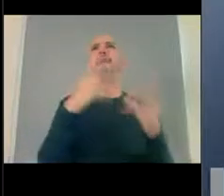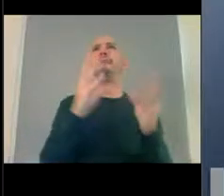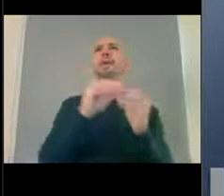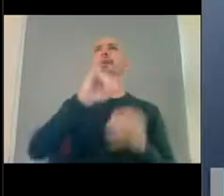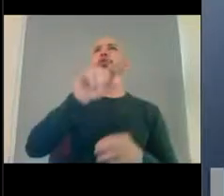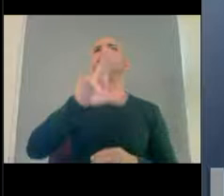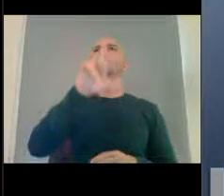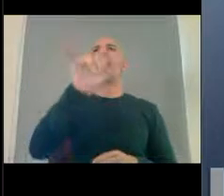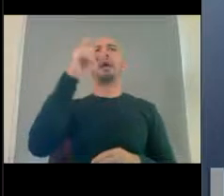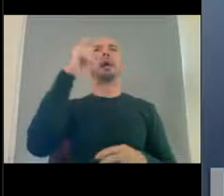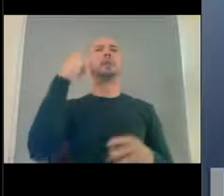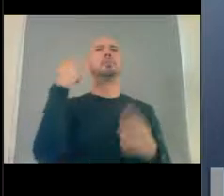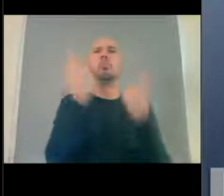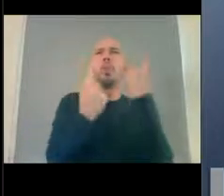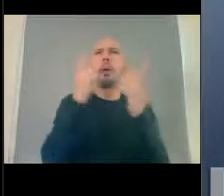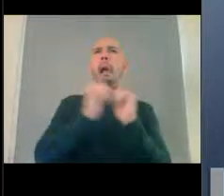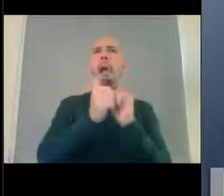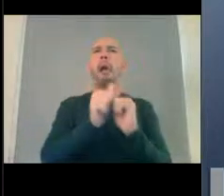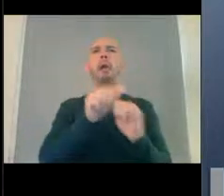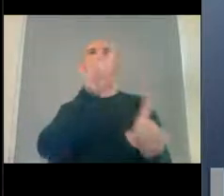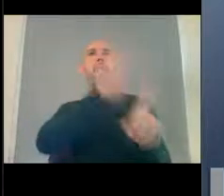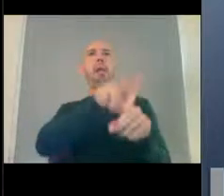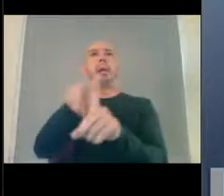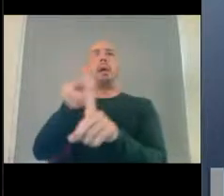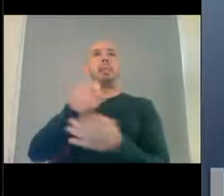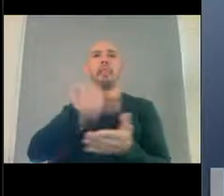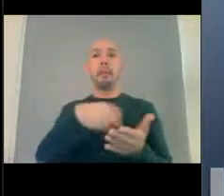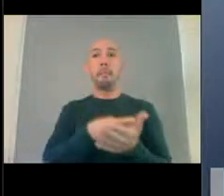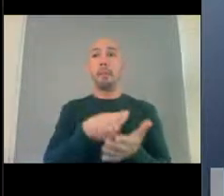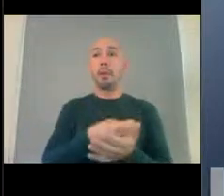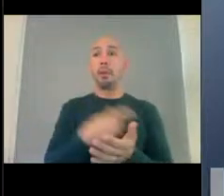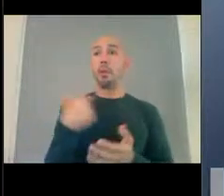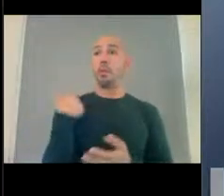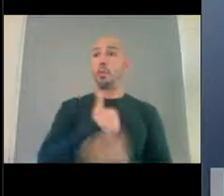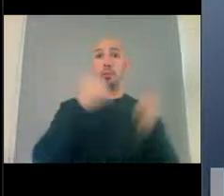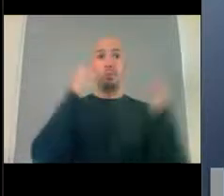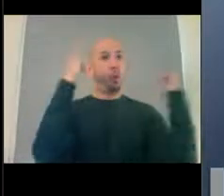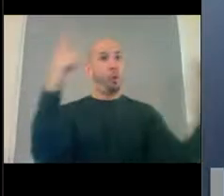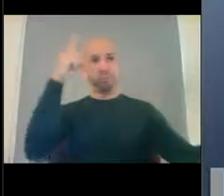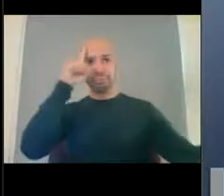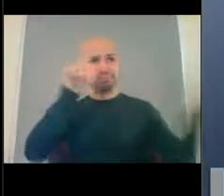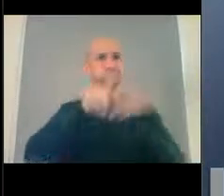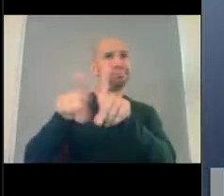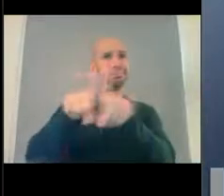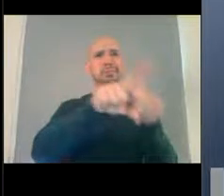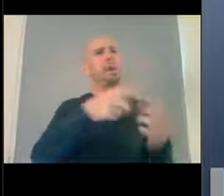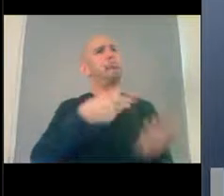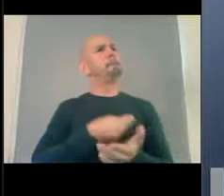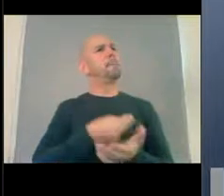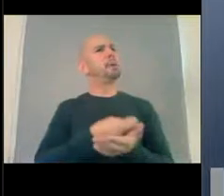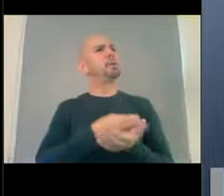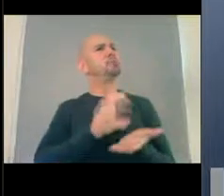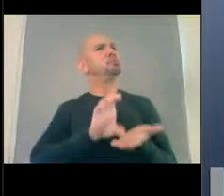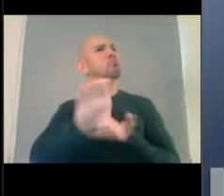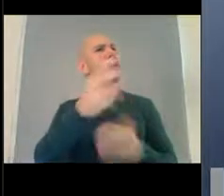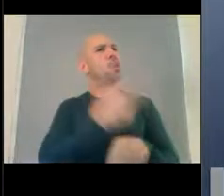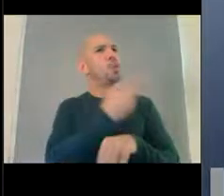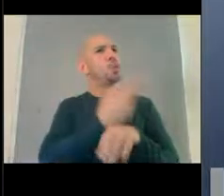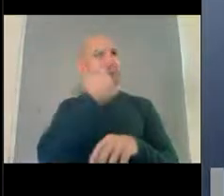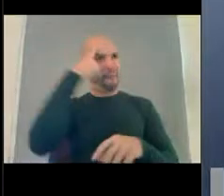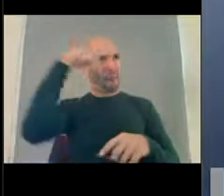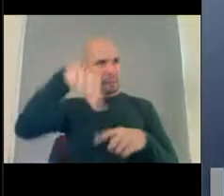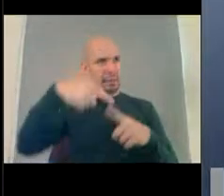to apply the funds we heard through virtually unanswered and unanimous agreement for the funds to be used in the current cycle since we are